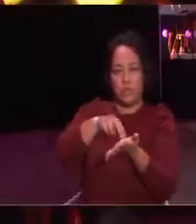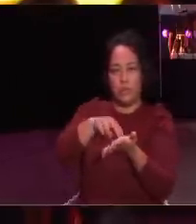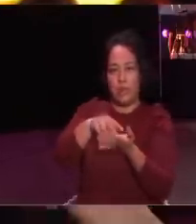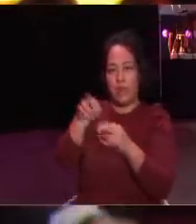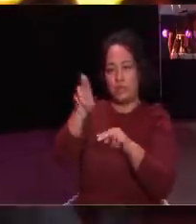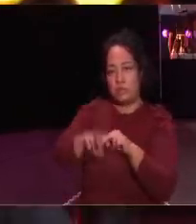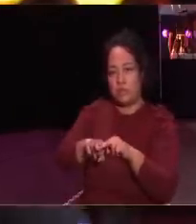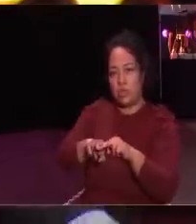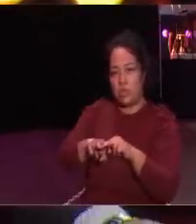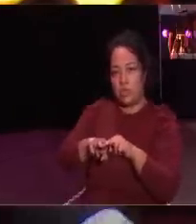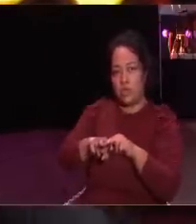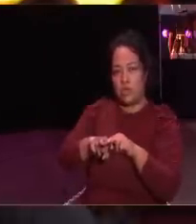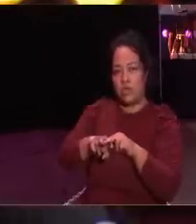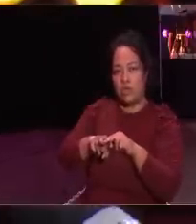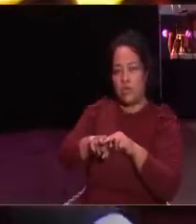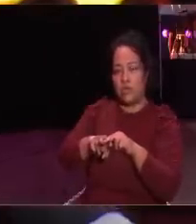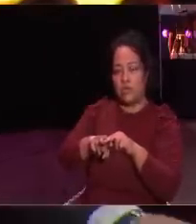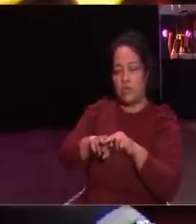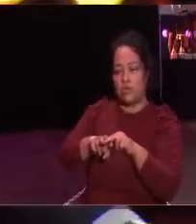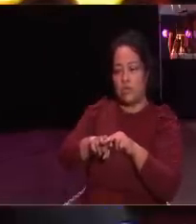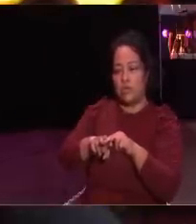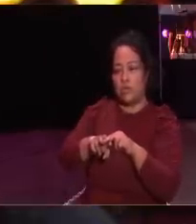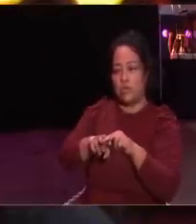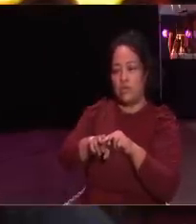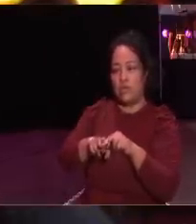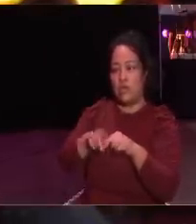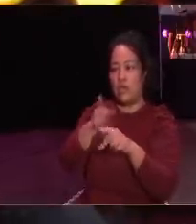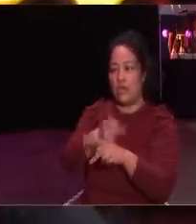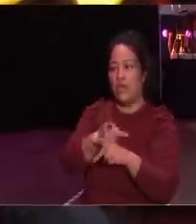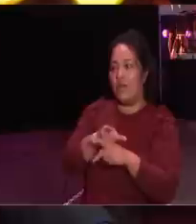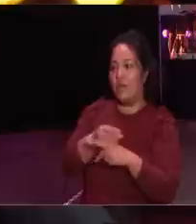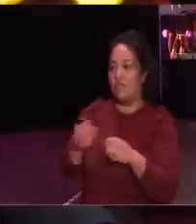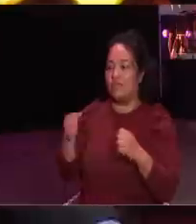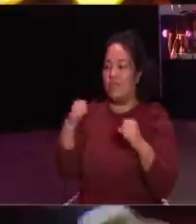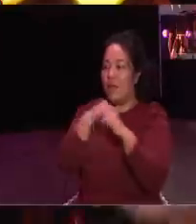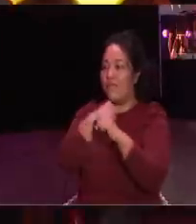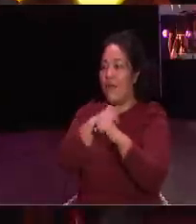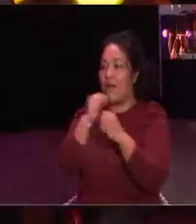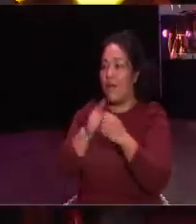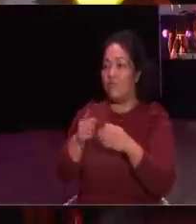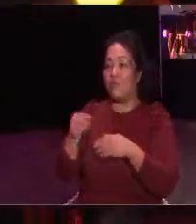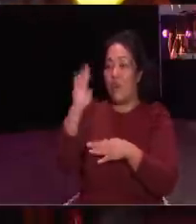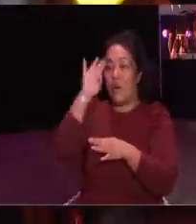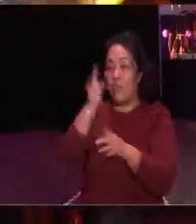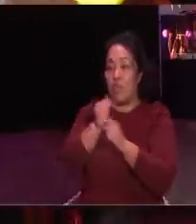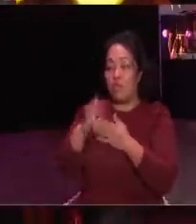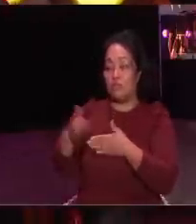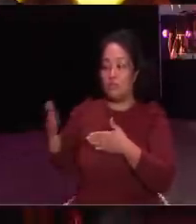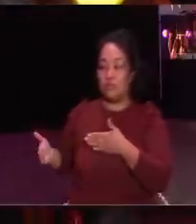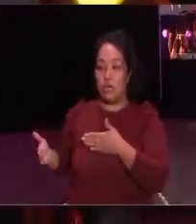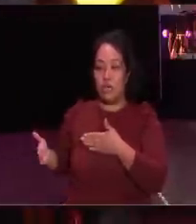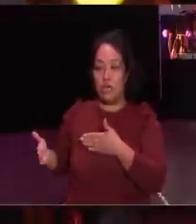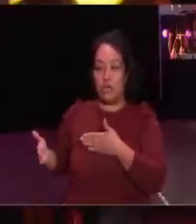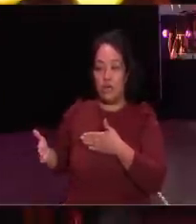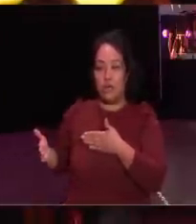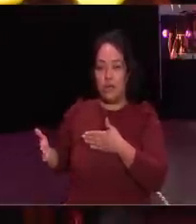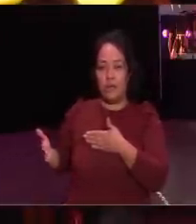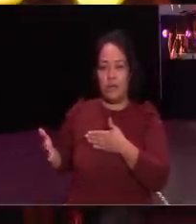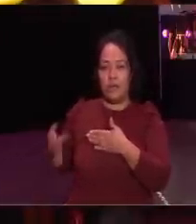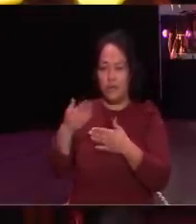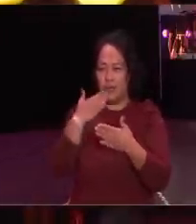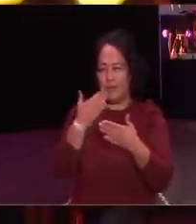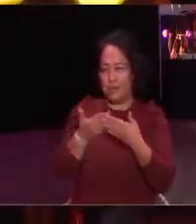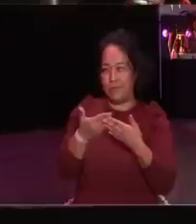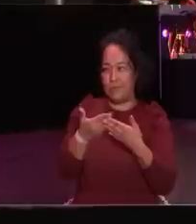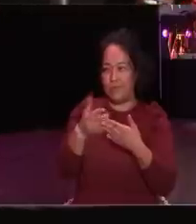Y seguimos peleado con el hermano que está al lado nuestro. And we keep fighting with our brother that's sitting next to us. ¿De qué vale todo eso si no le hablas a